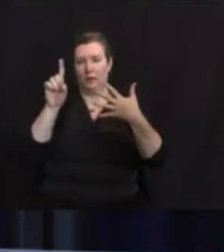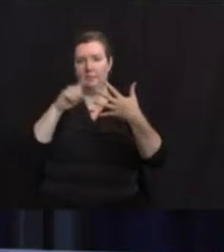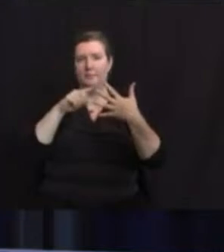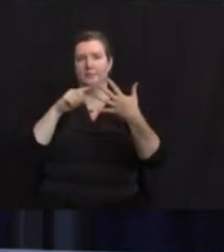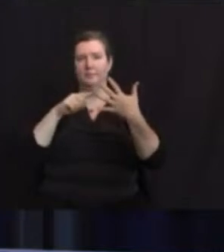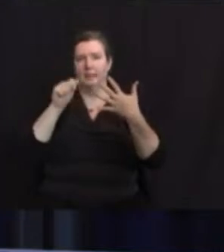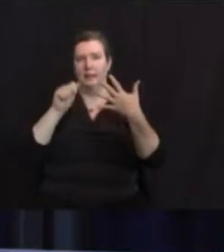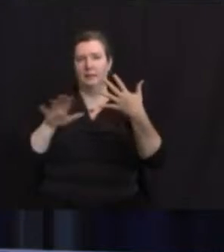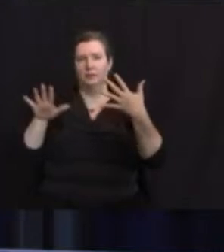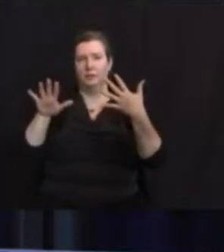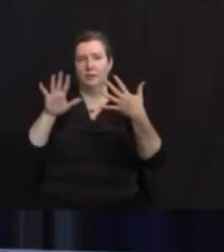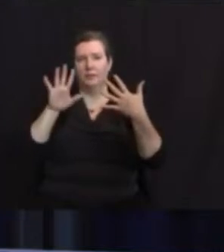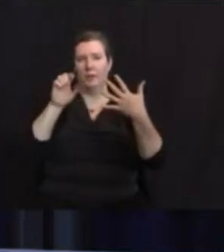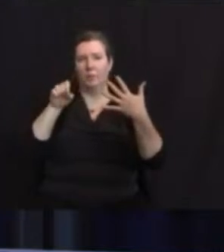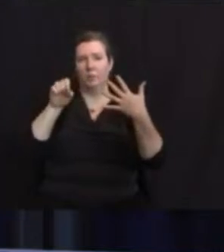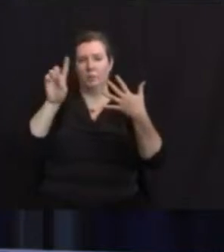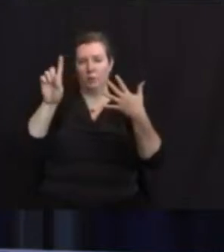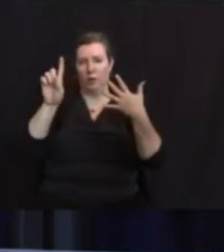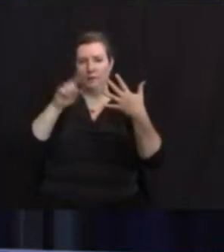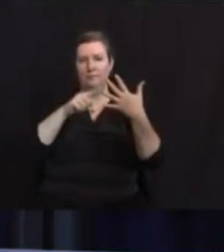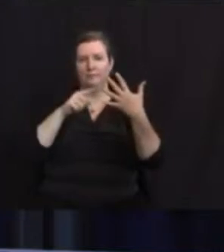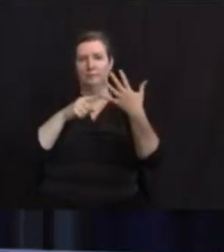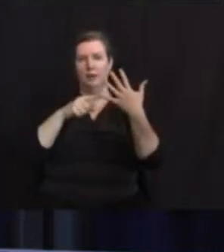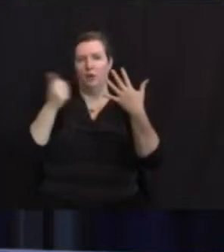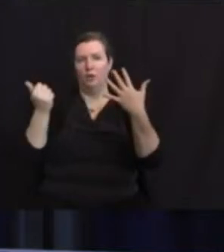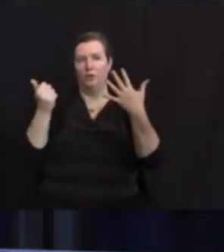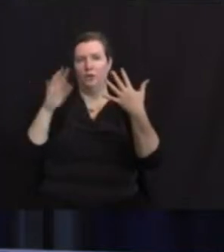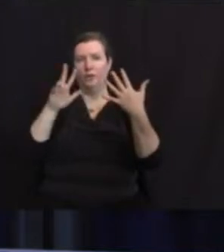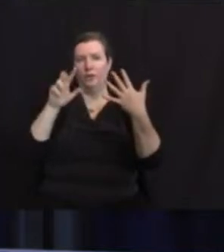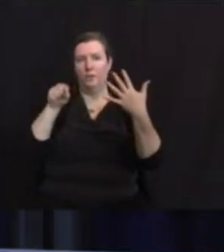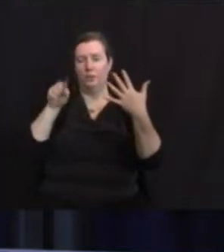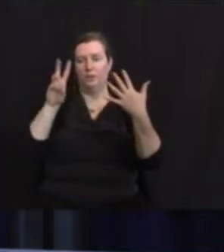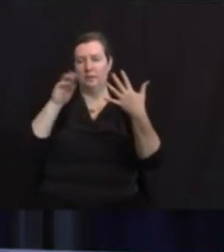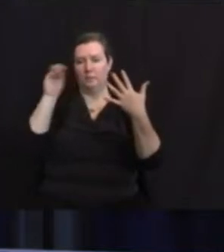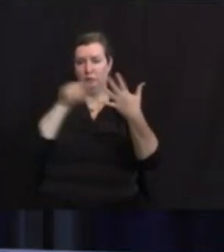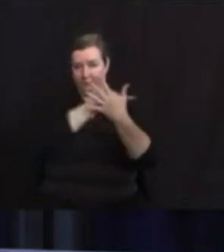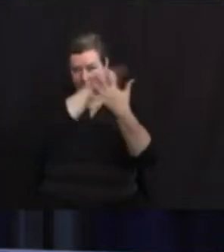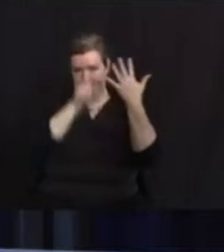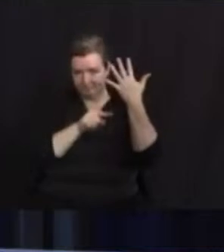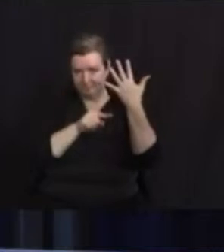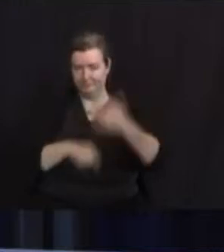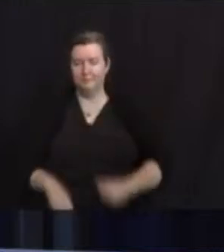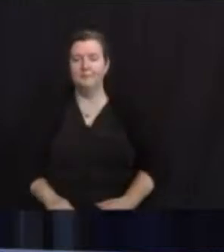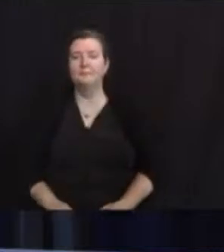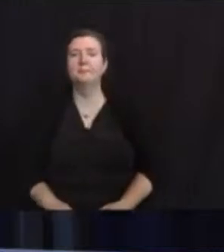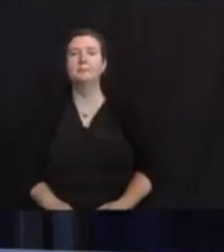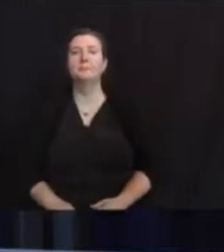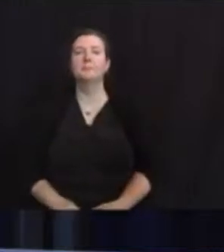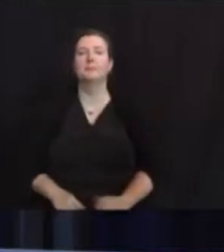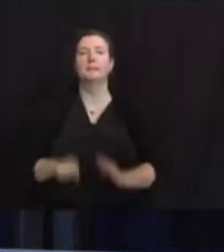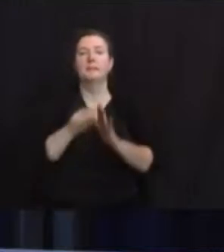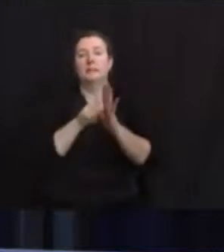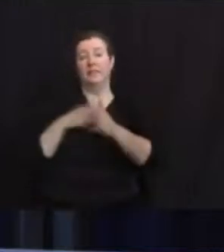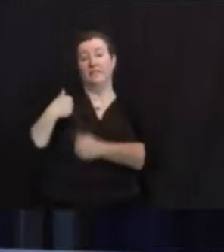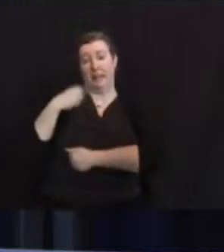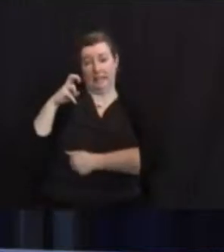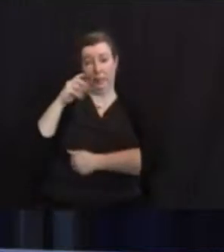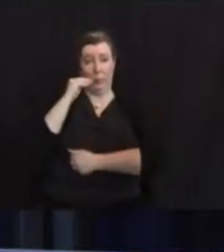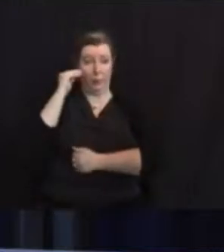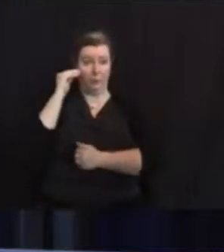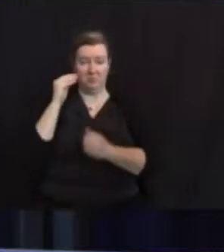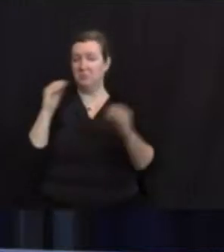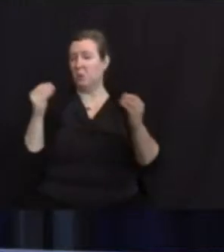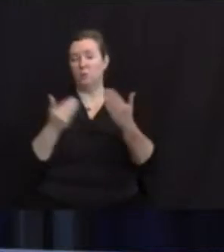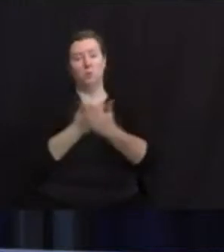Asian 5.1%, other 3.6%. At the state's veterans' homes, there have been no new reported cases